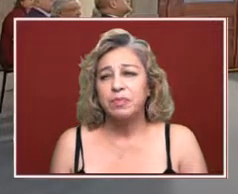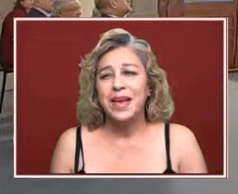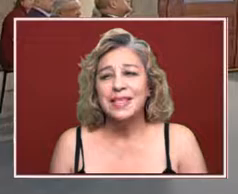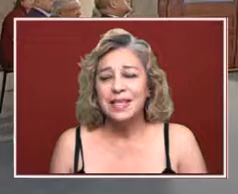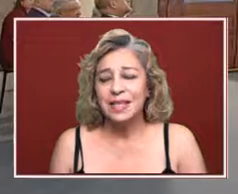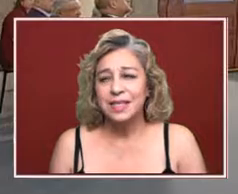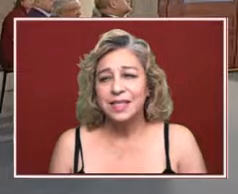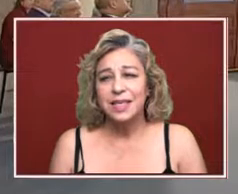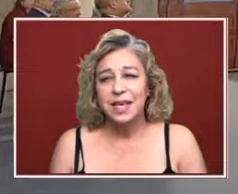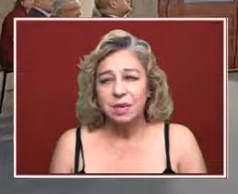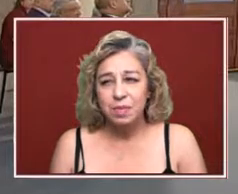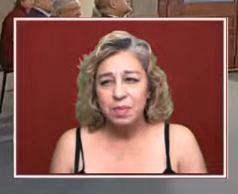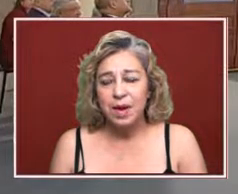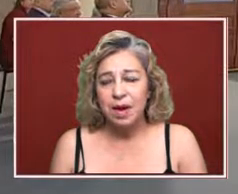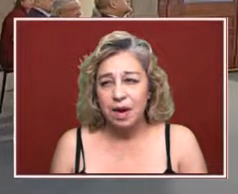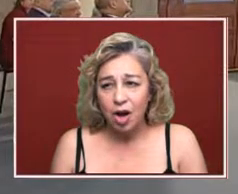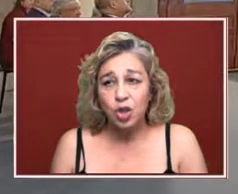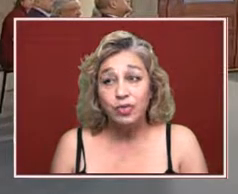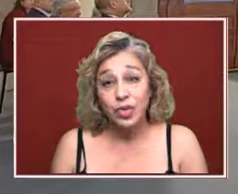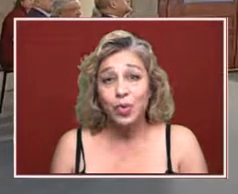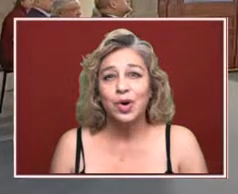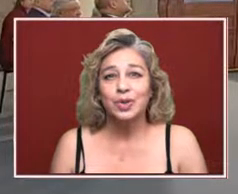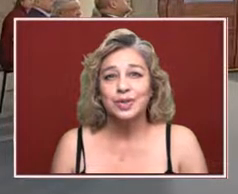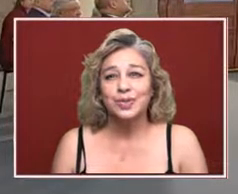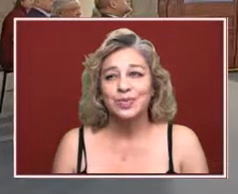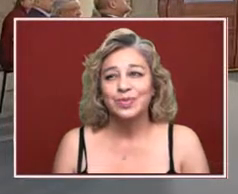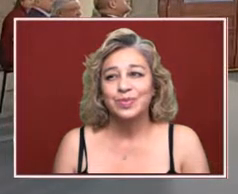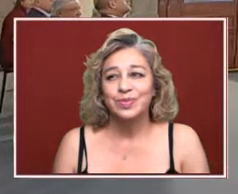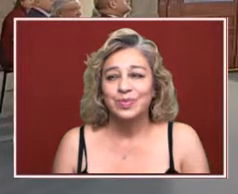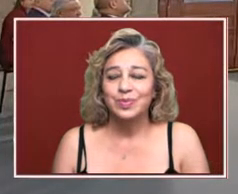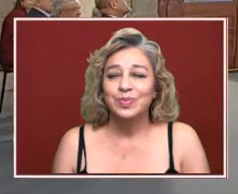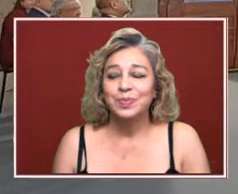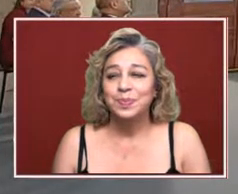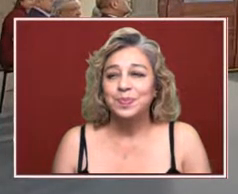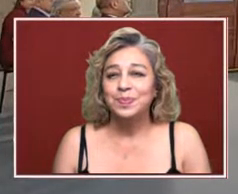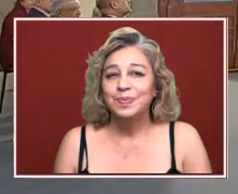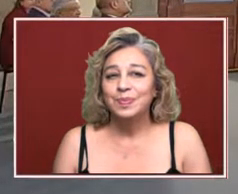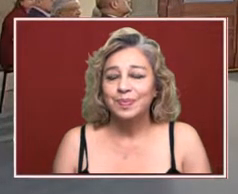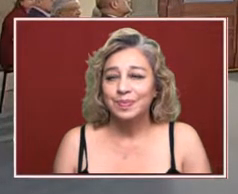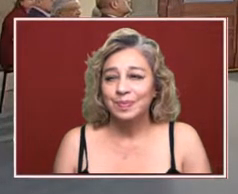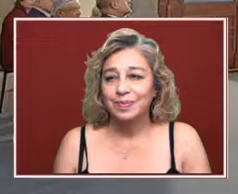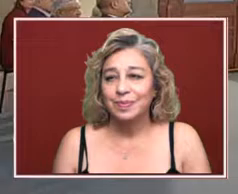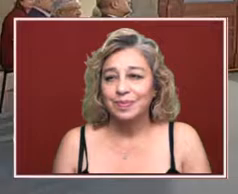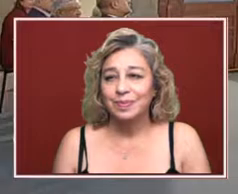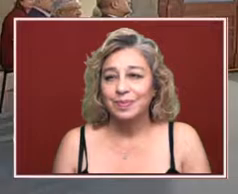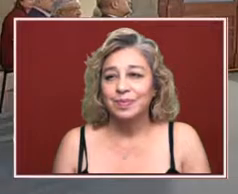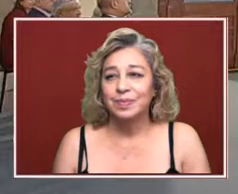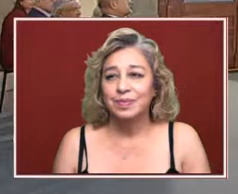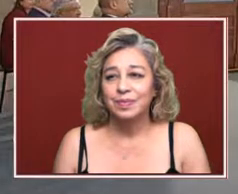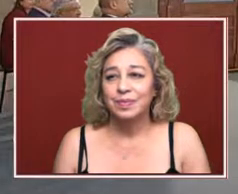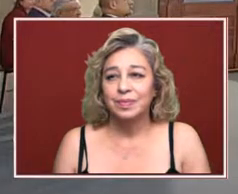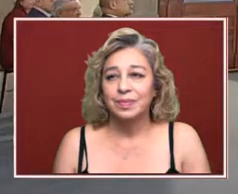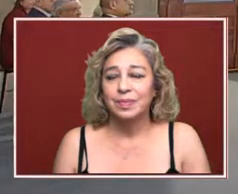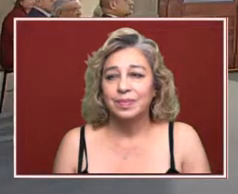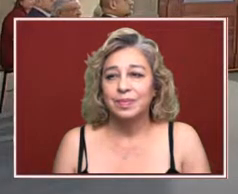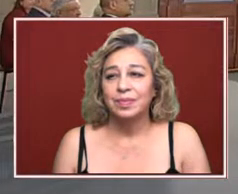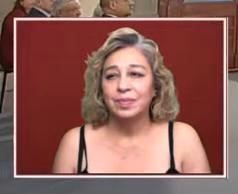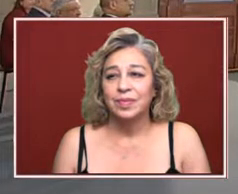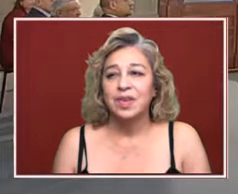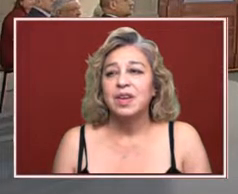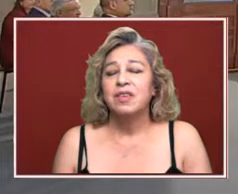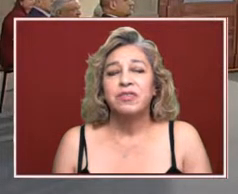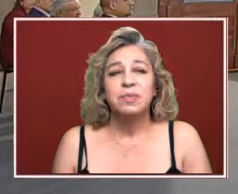of Mexicans in all over the world. No. Desde Jordania o África hasta